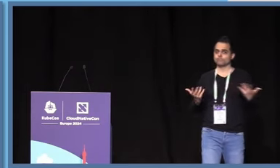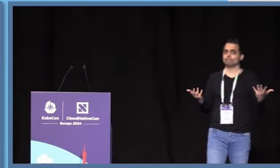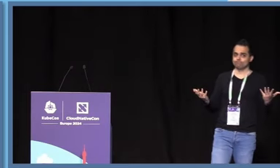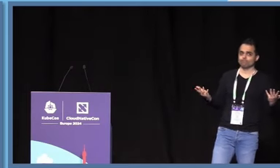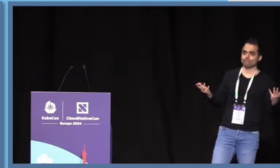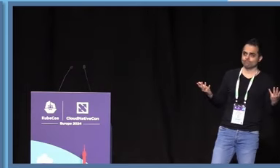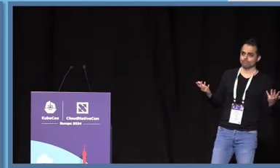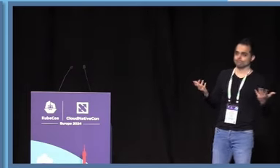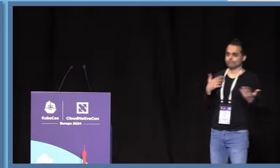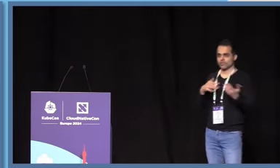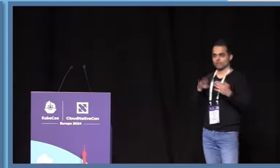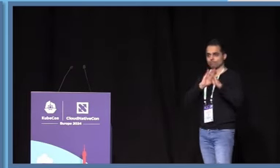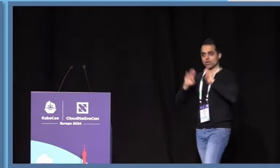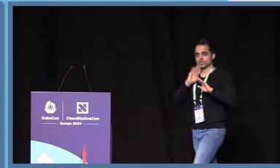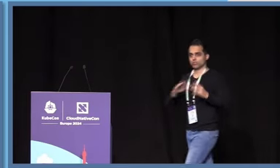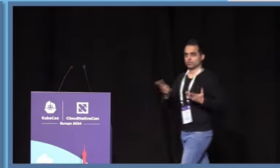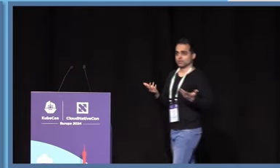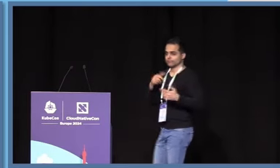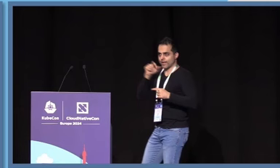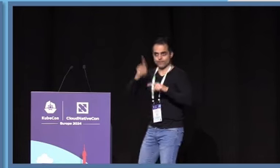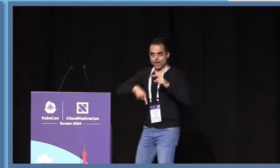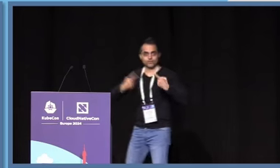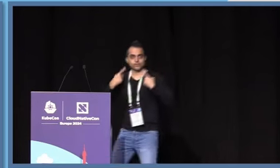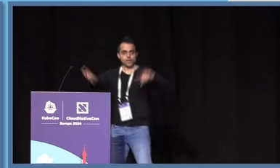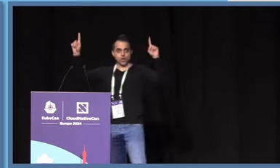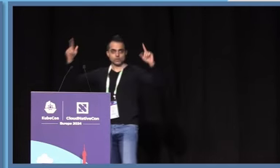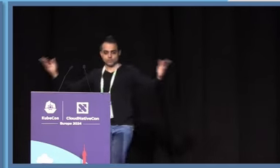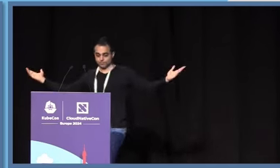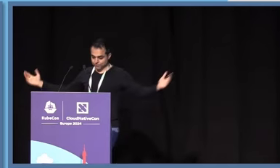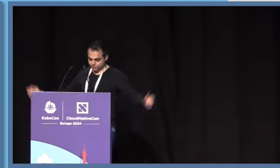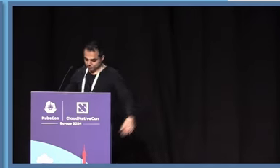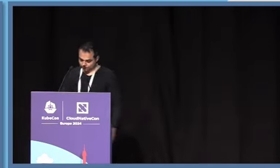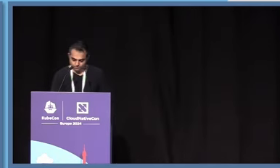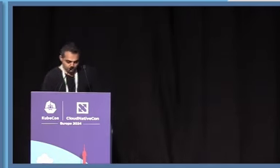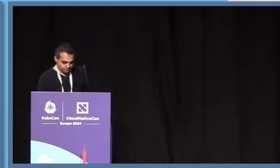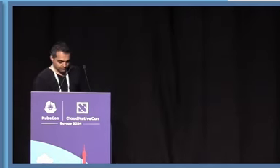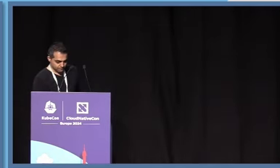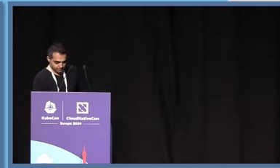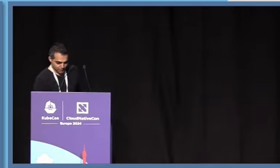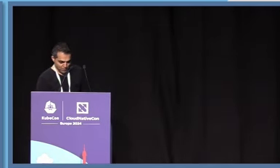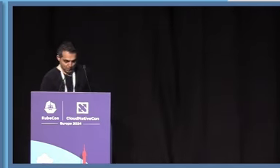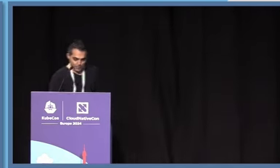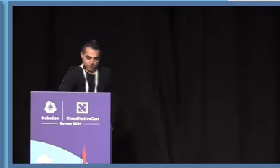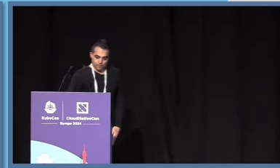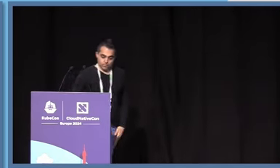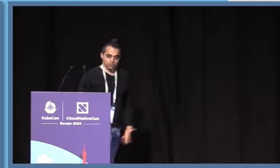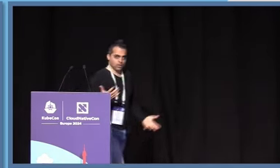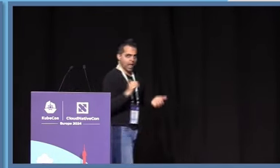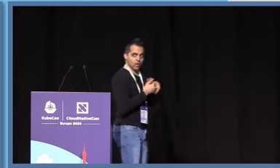So, what happens is the result is that we do not feel valued, it blocks our success, and it's very frustrating.